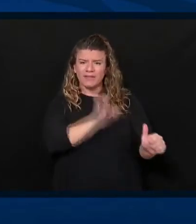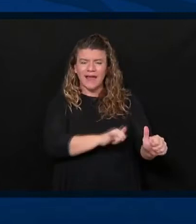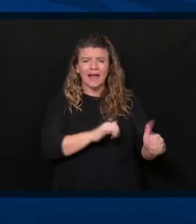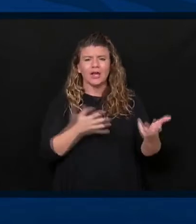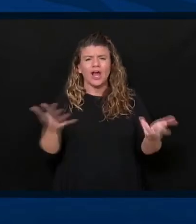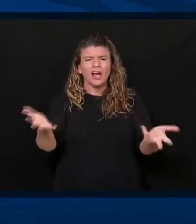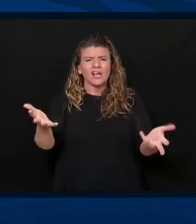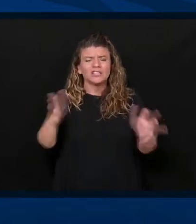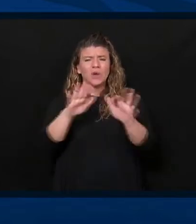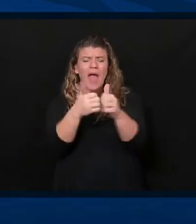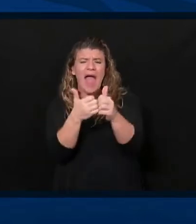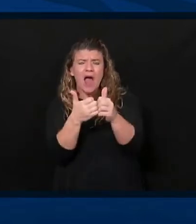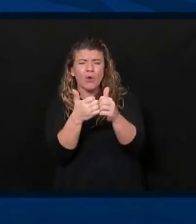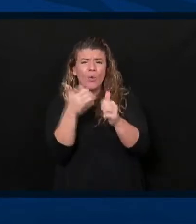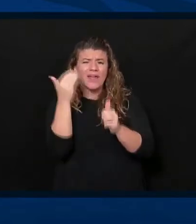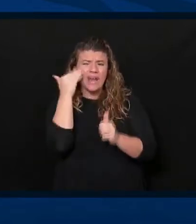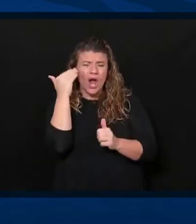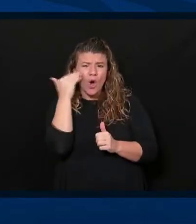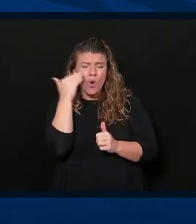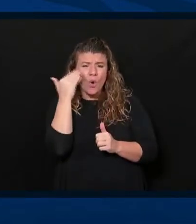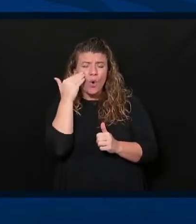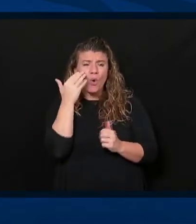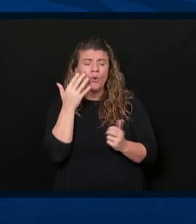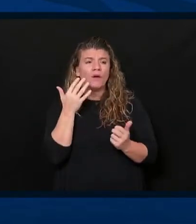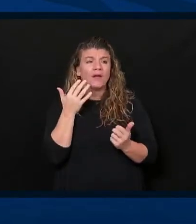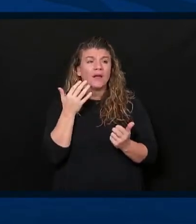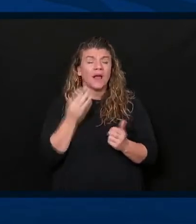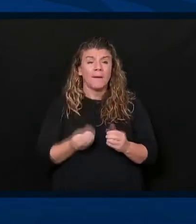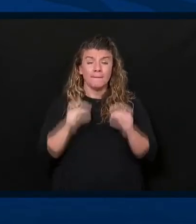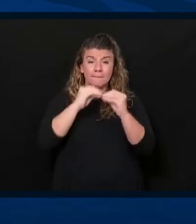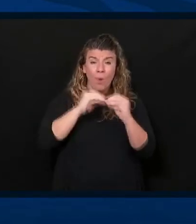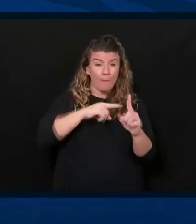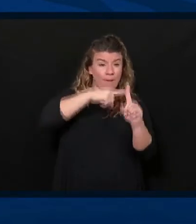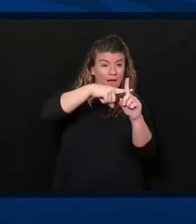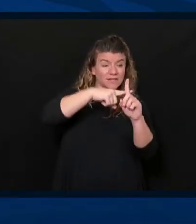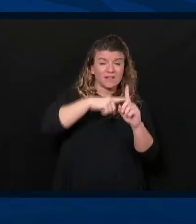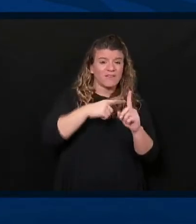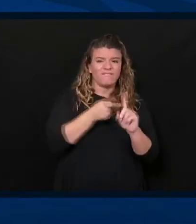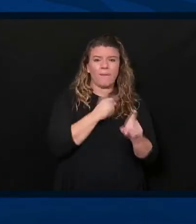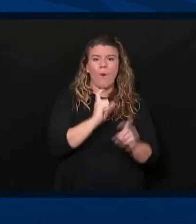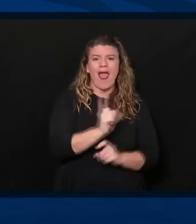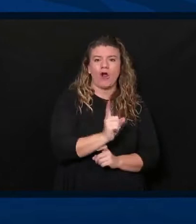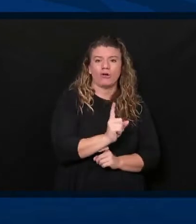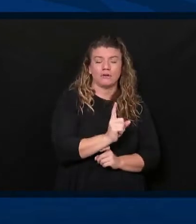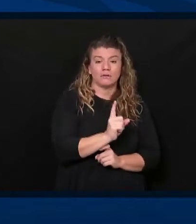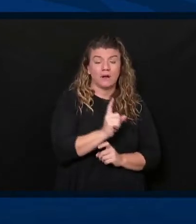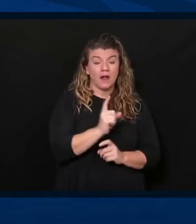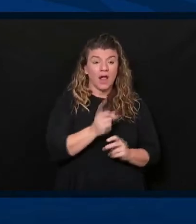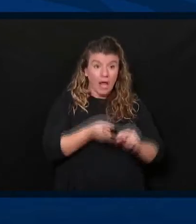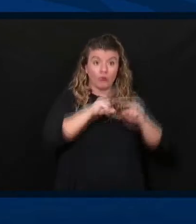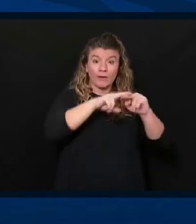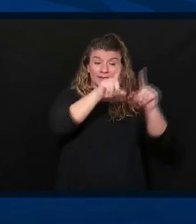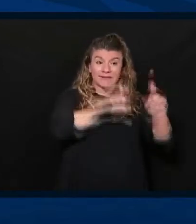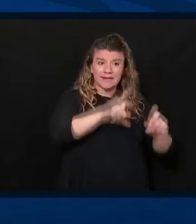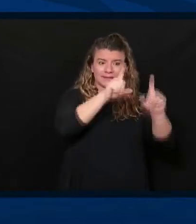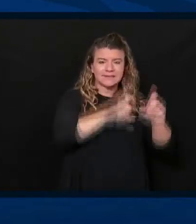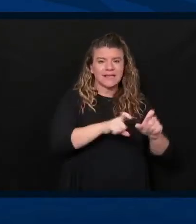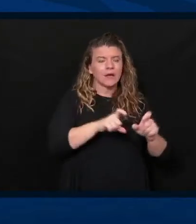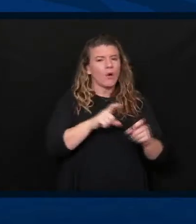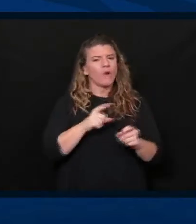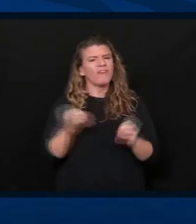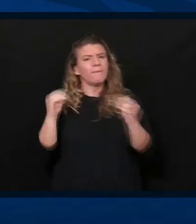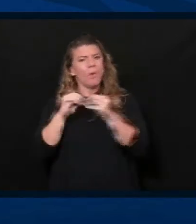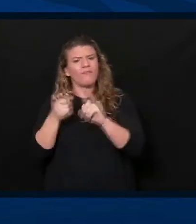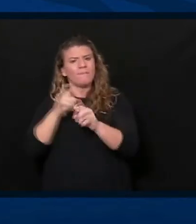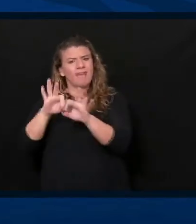we tell what more positives are coming from increased testing and what positives are coming from that community spread?